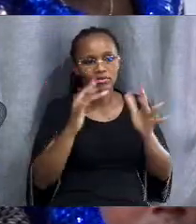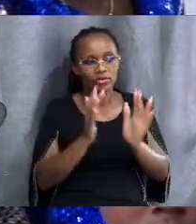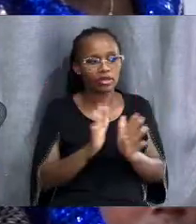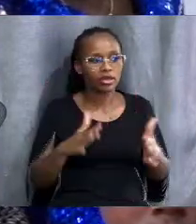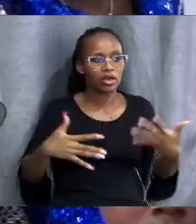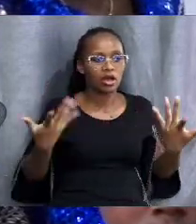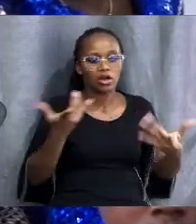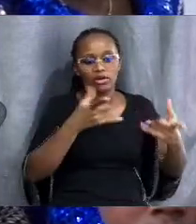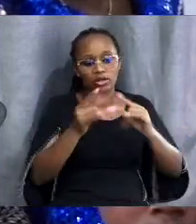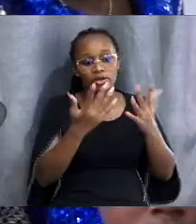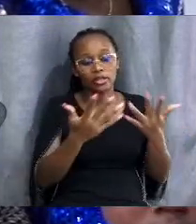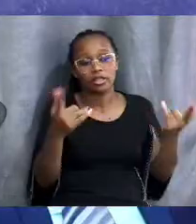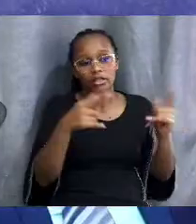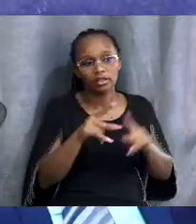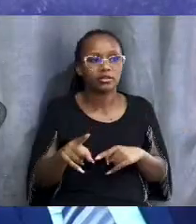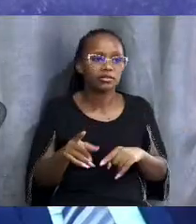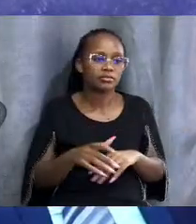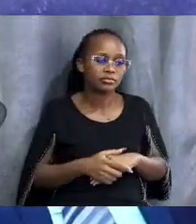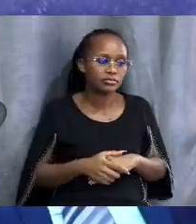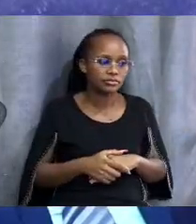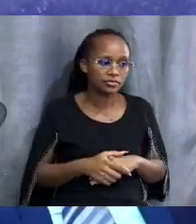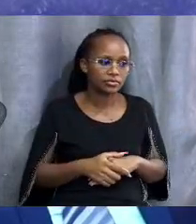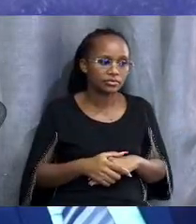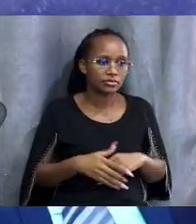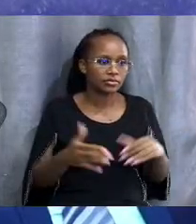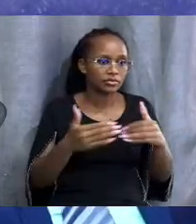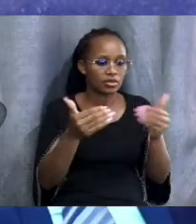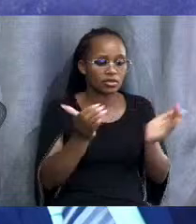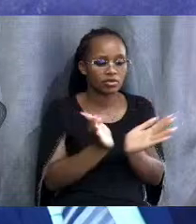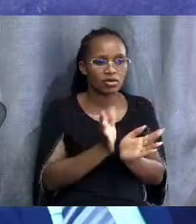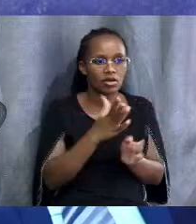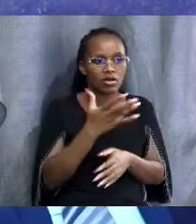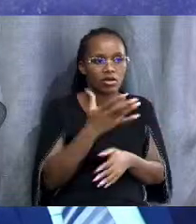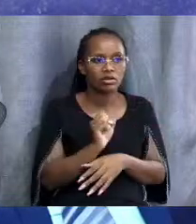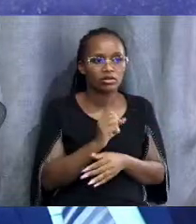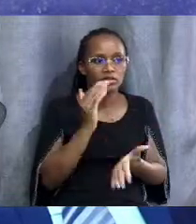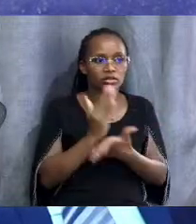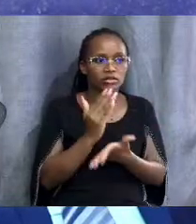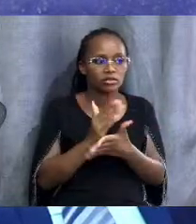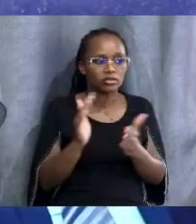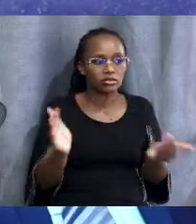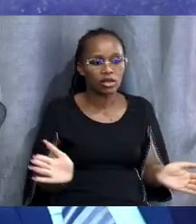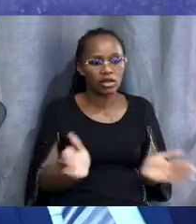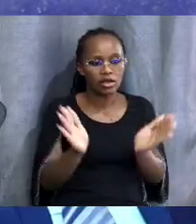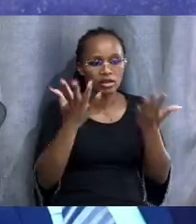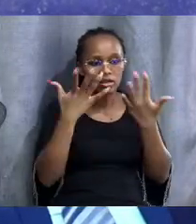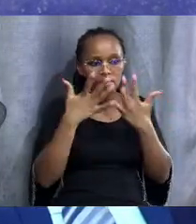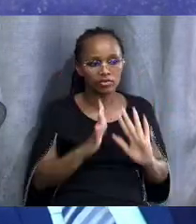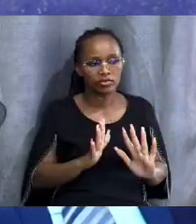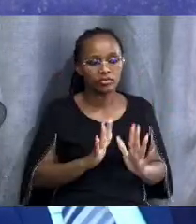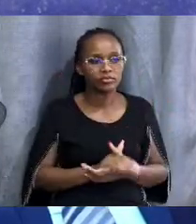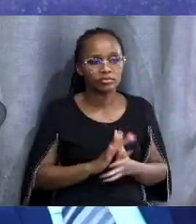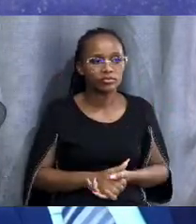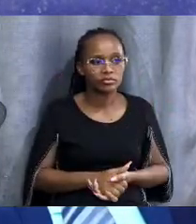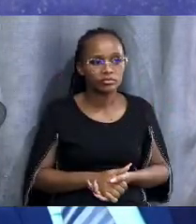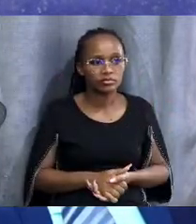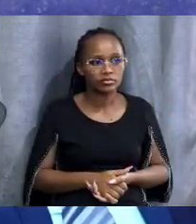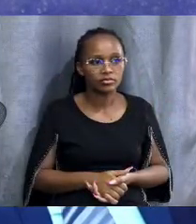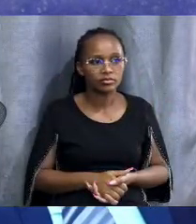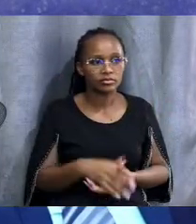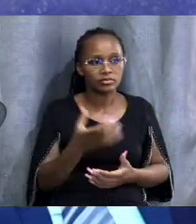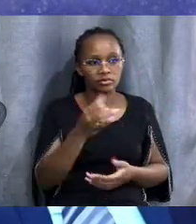way you did your things. The family was really encouraged. And